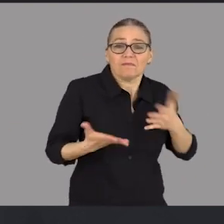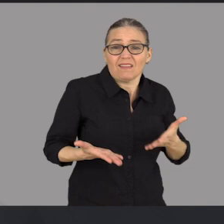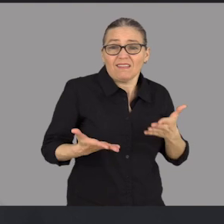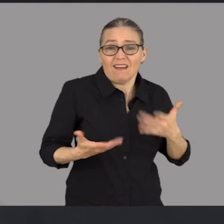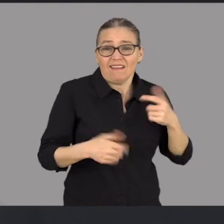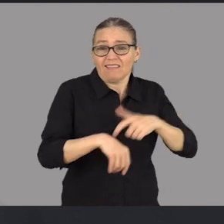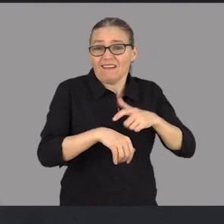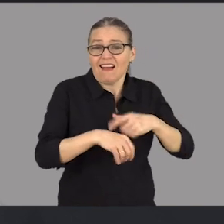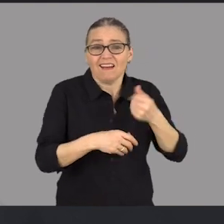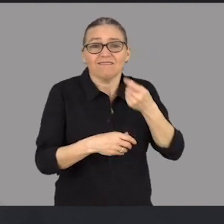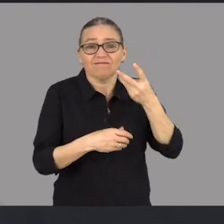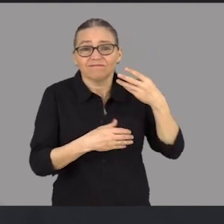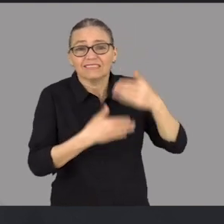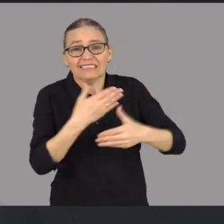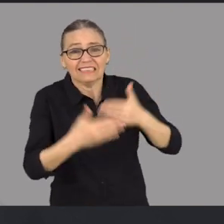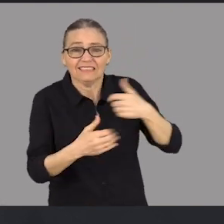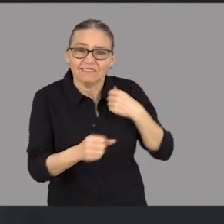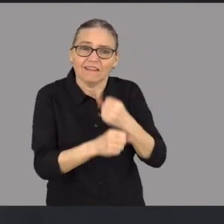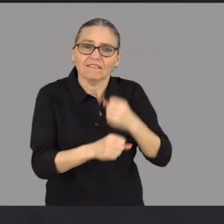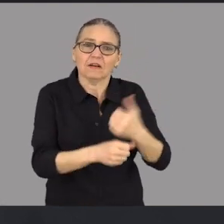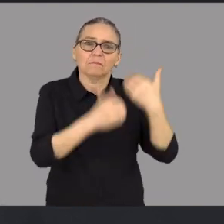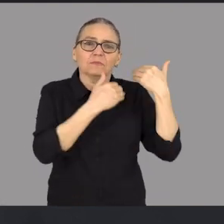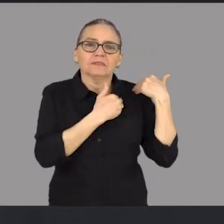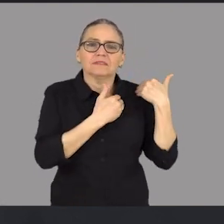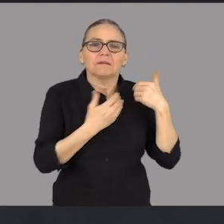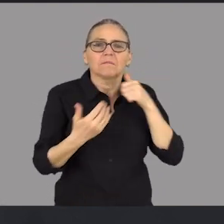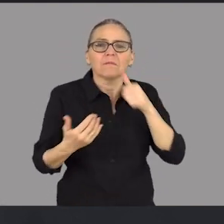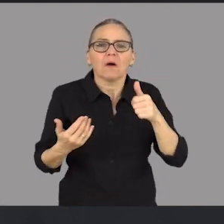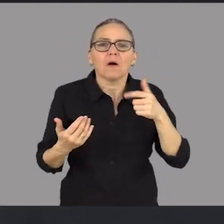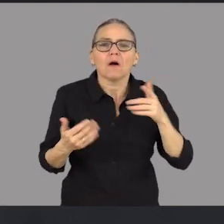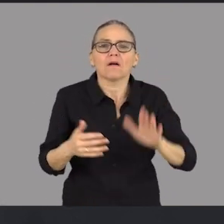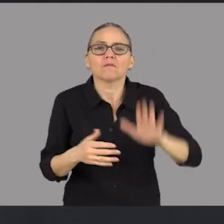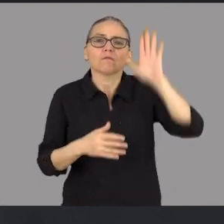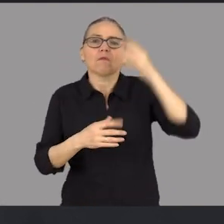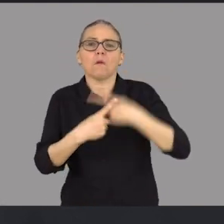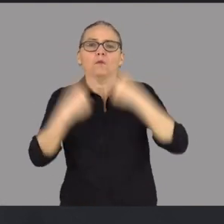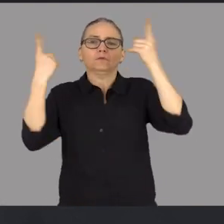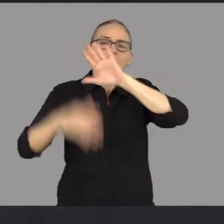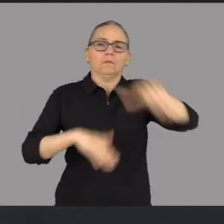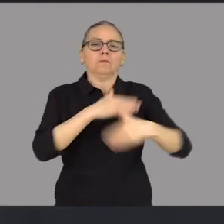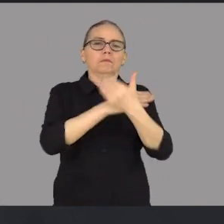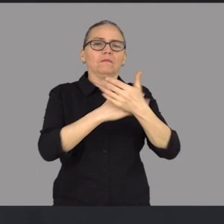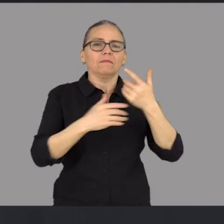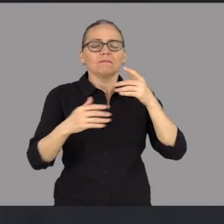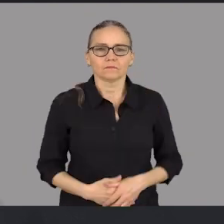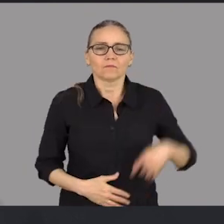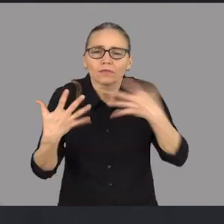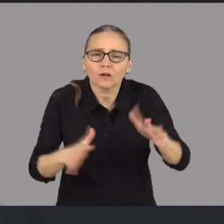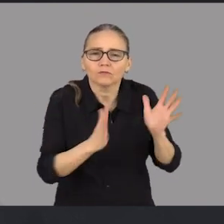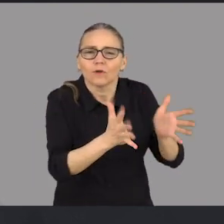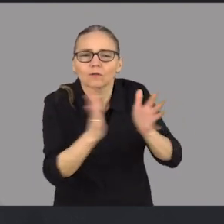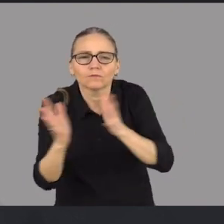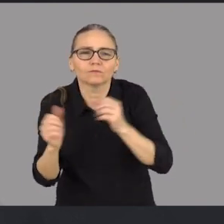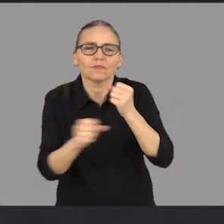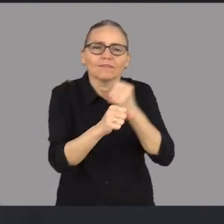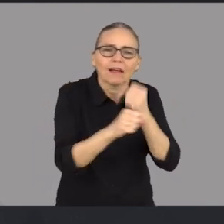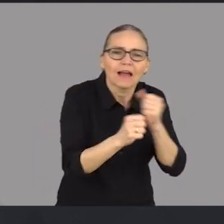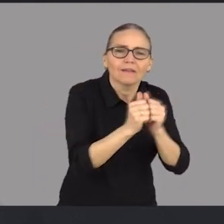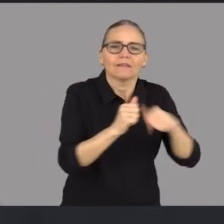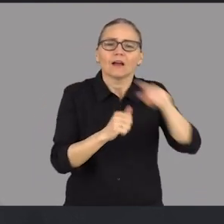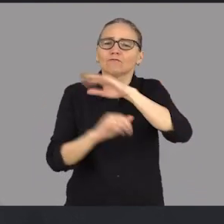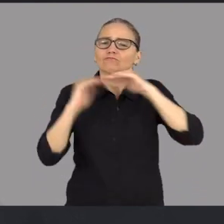not that hard. If that's something that you commit to, and again, with the managers we have, we've been doing this a while,